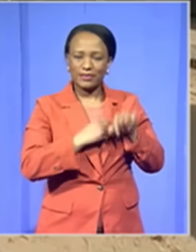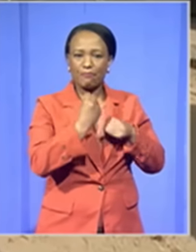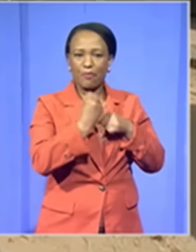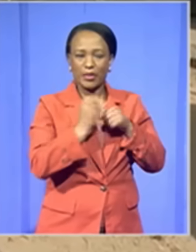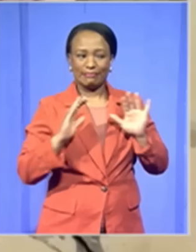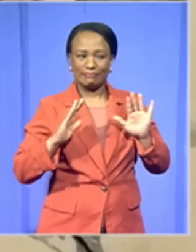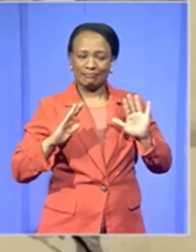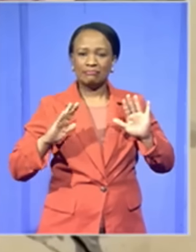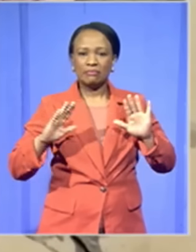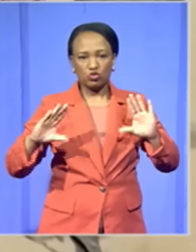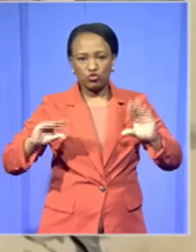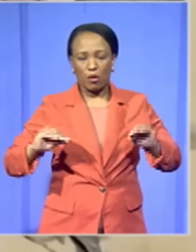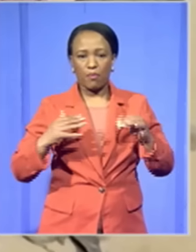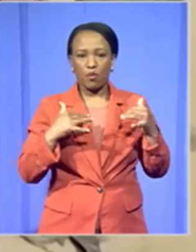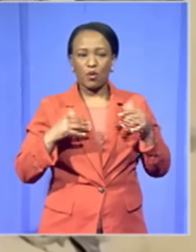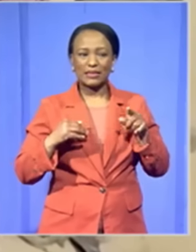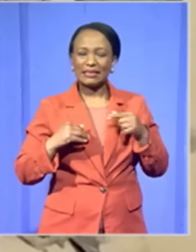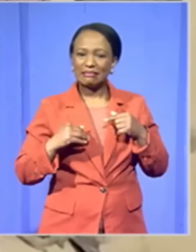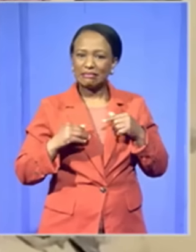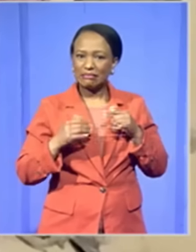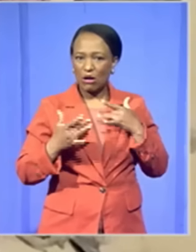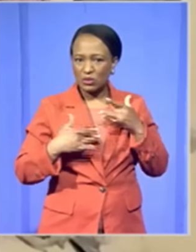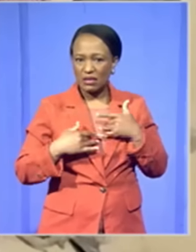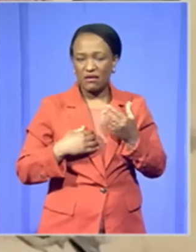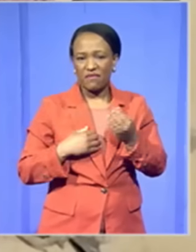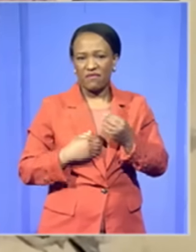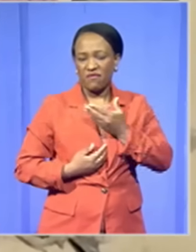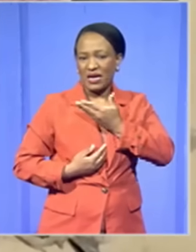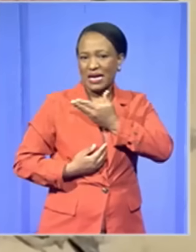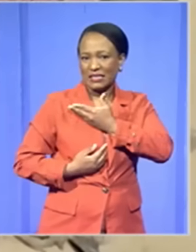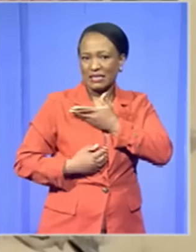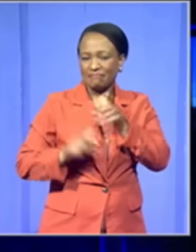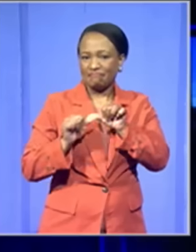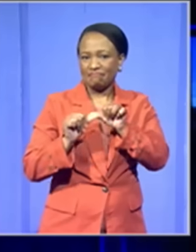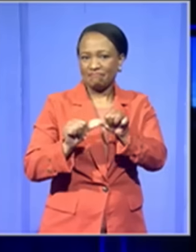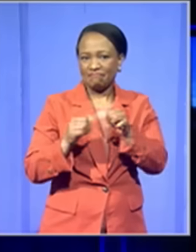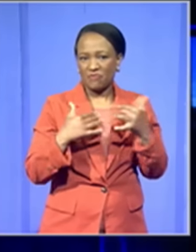ha bona ka boemo bo ntseng bo tswela pele Gaza.